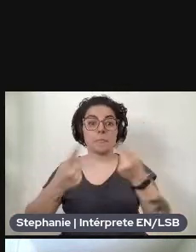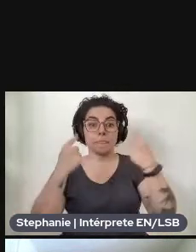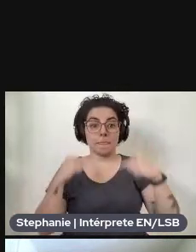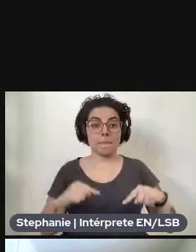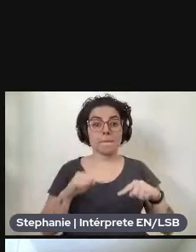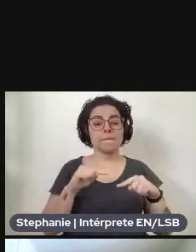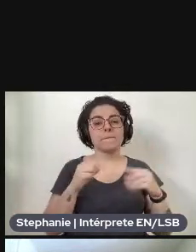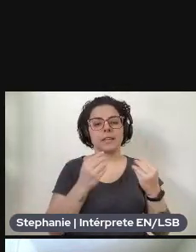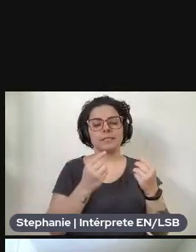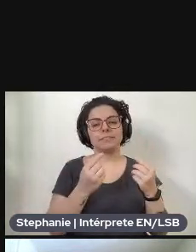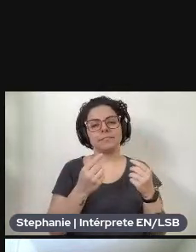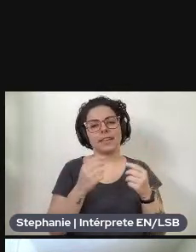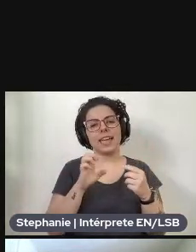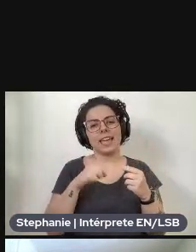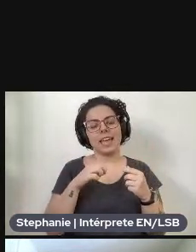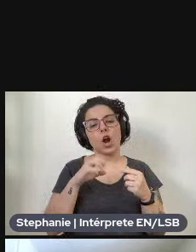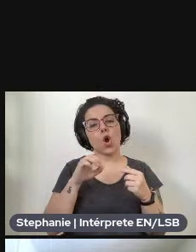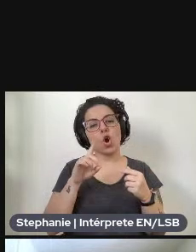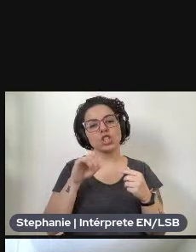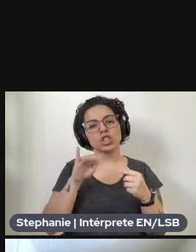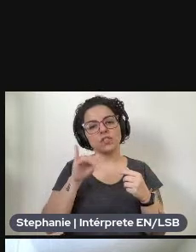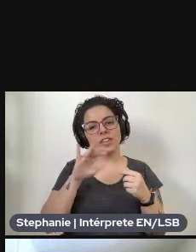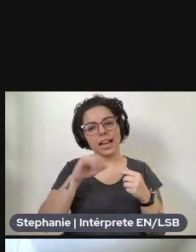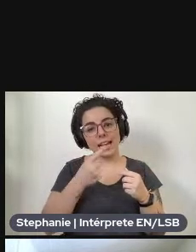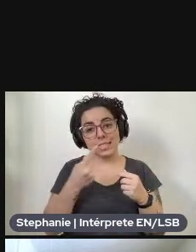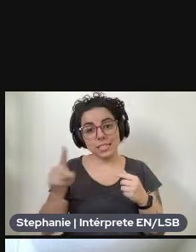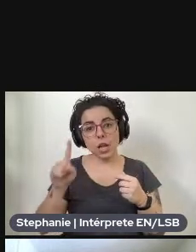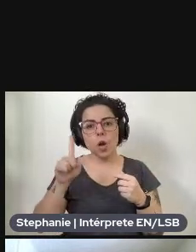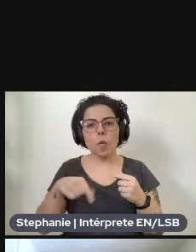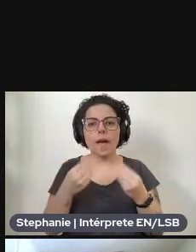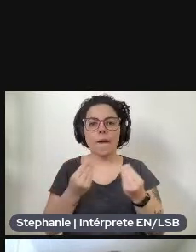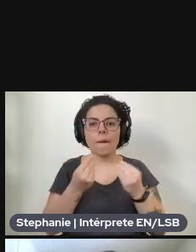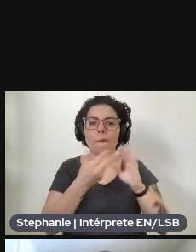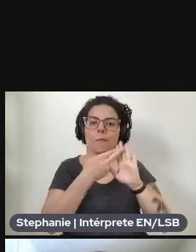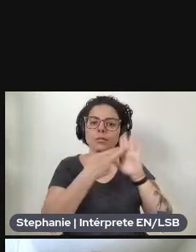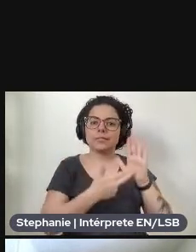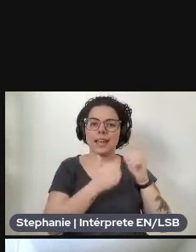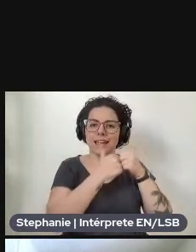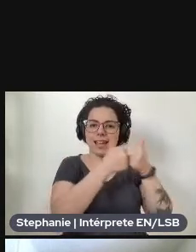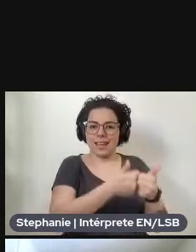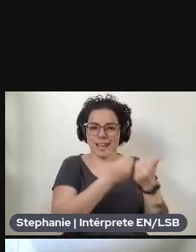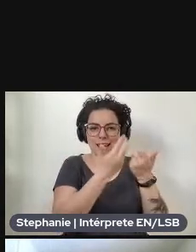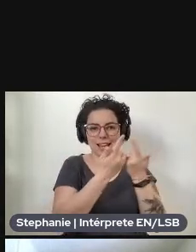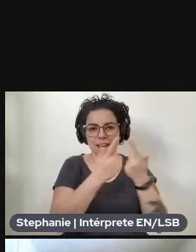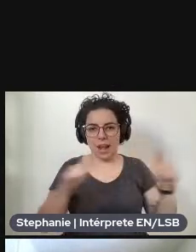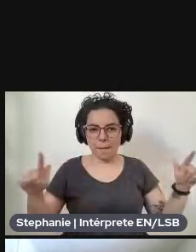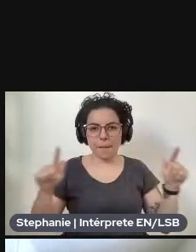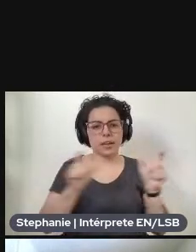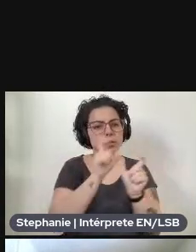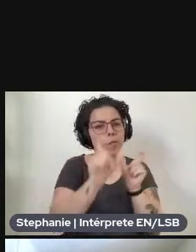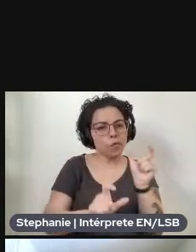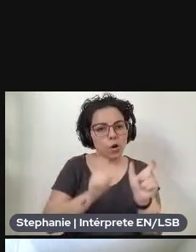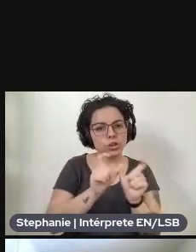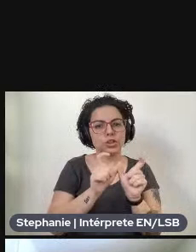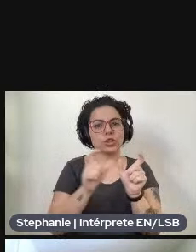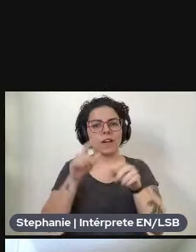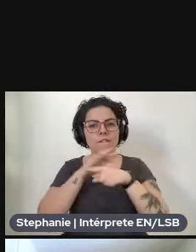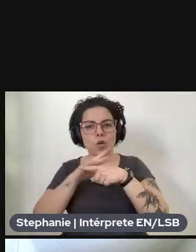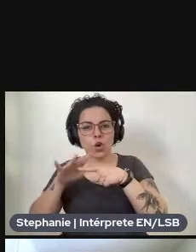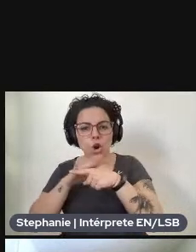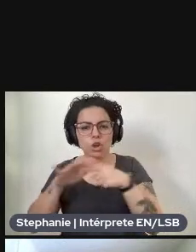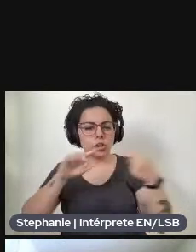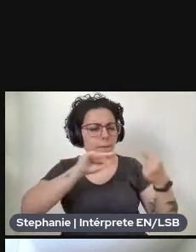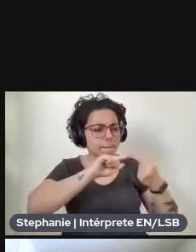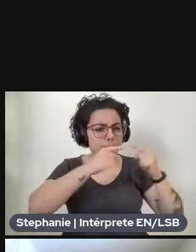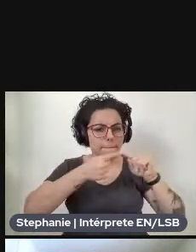syntax, and so syntax, also word order, and things, and phonology. So the starting point is